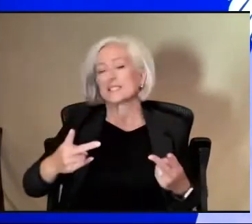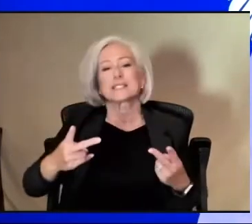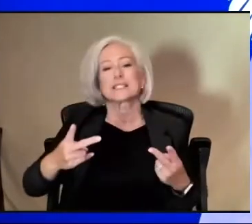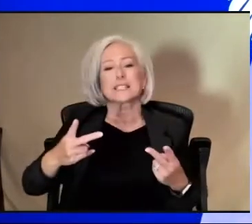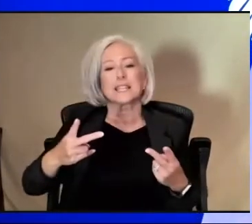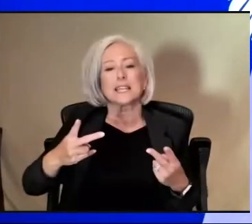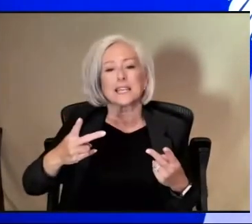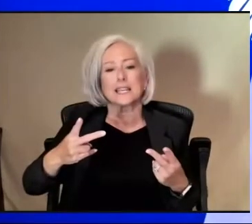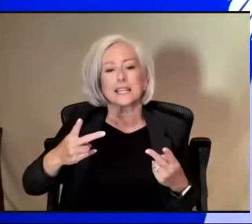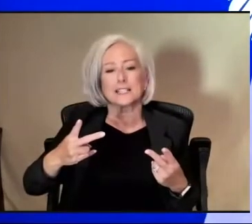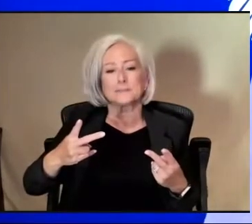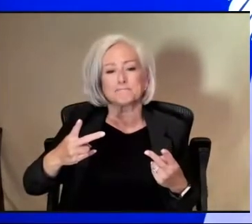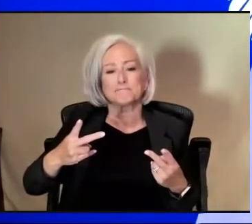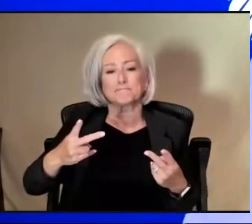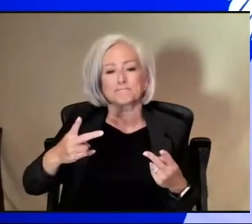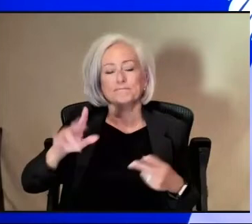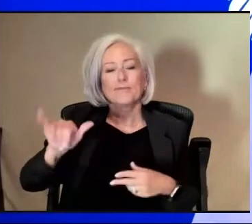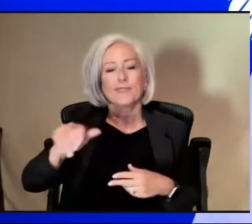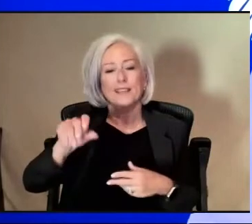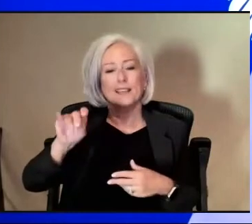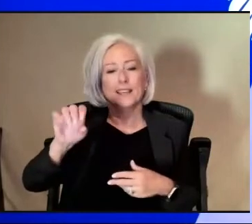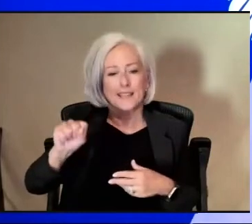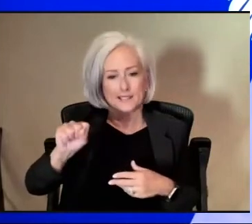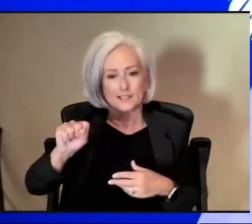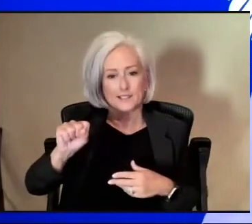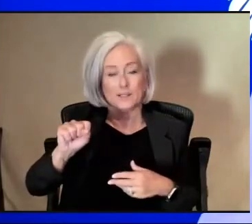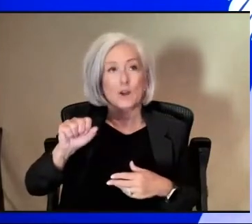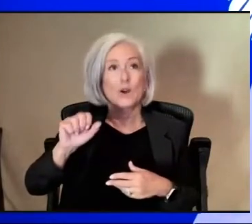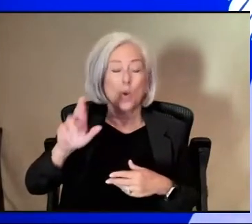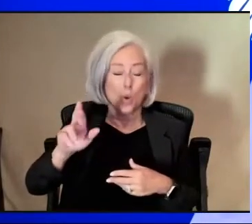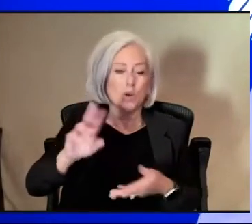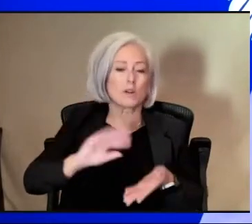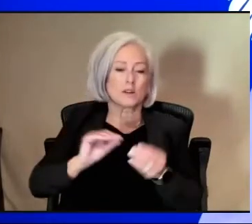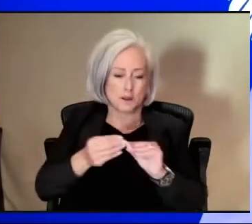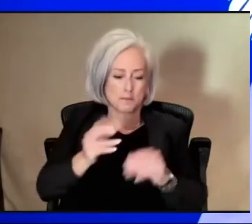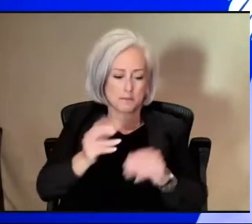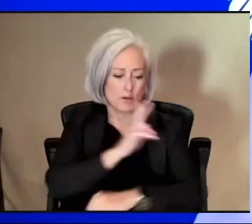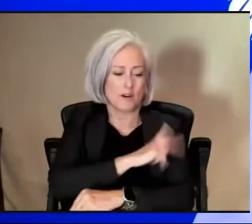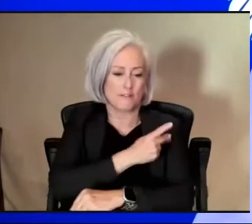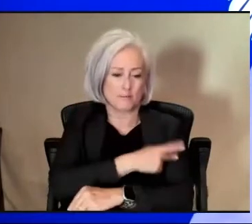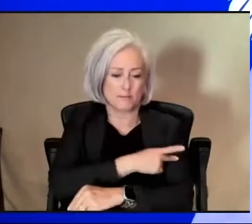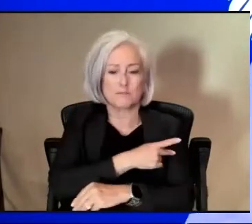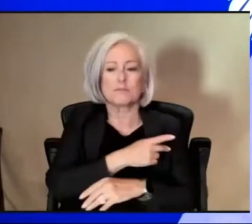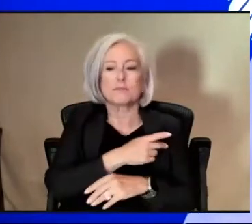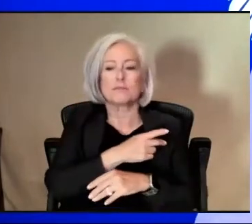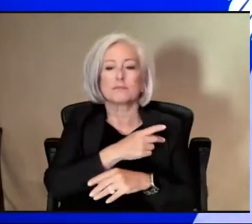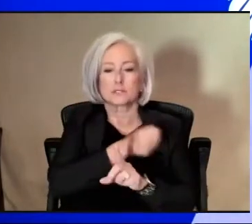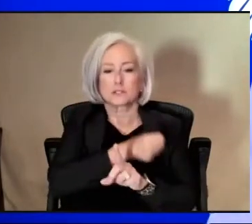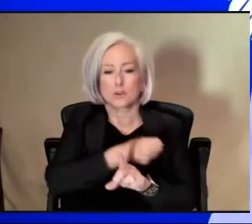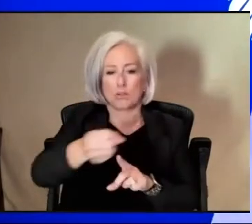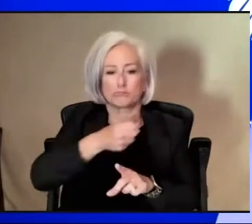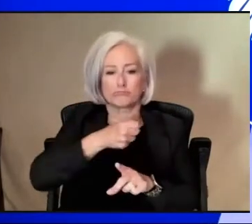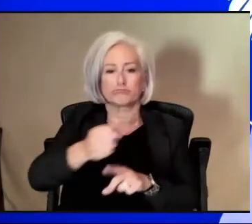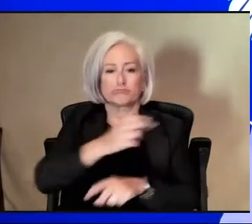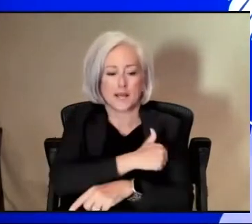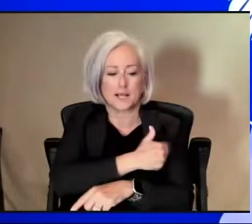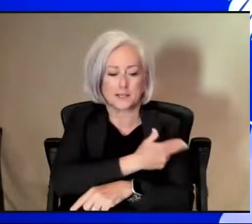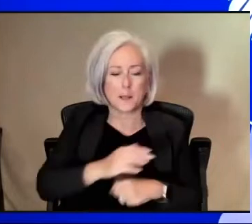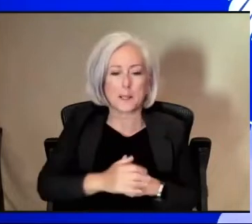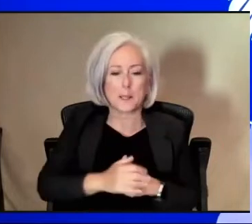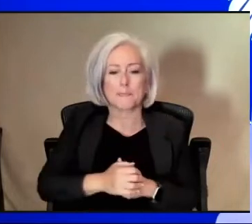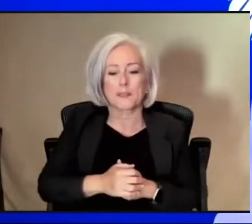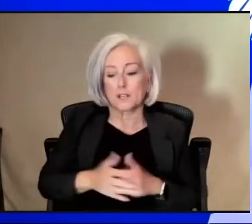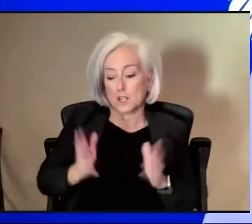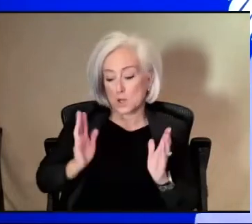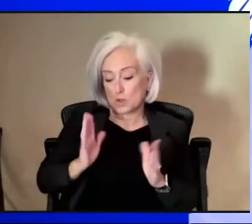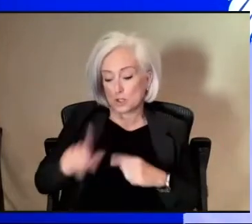or the hospitalizations, which again is more important. As we talk about vaccines, and this was mentioned earlier, we are talking